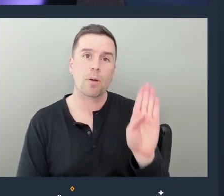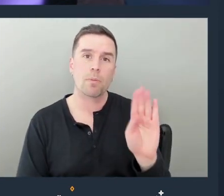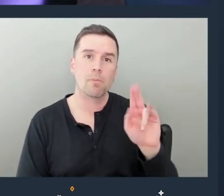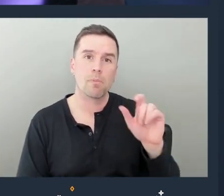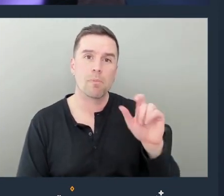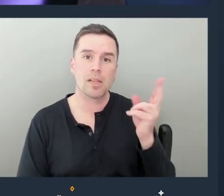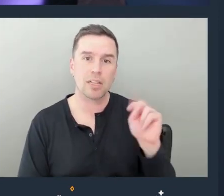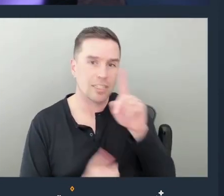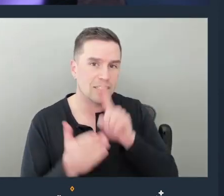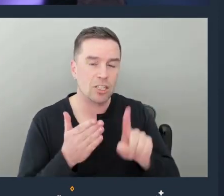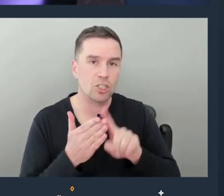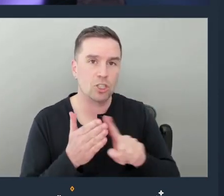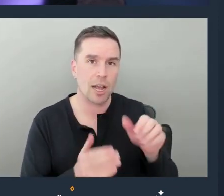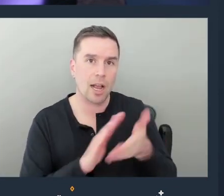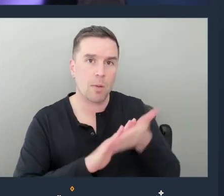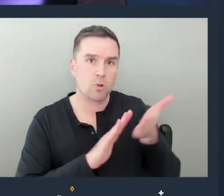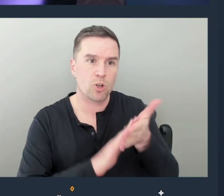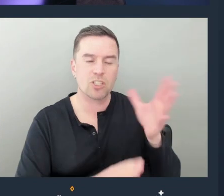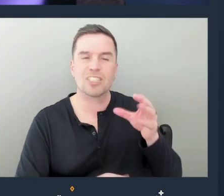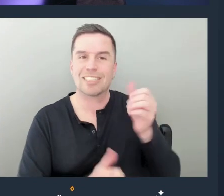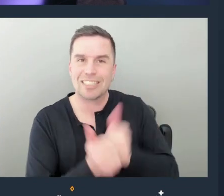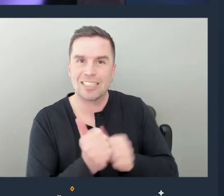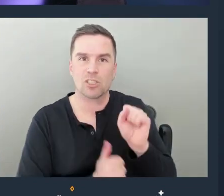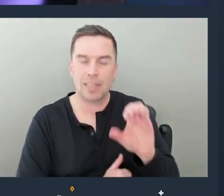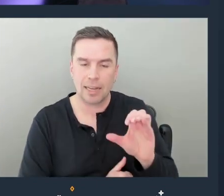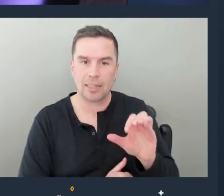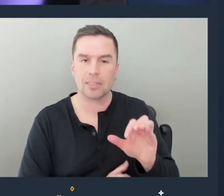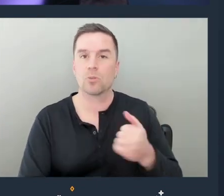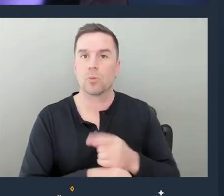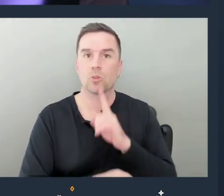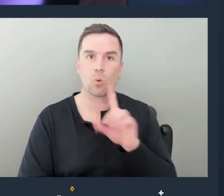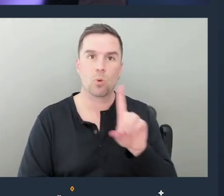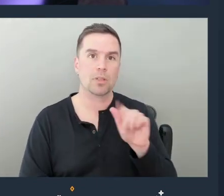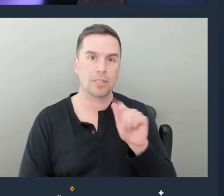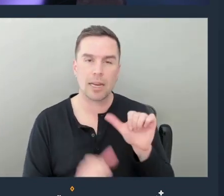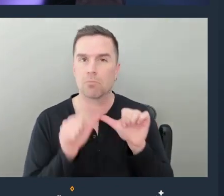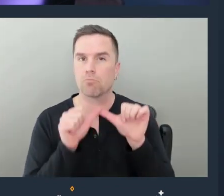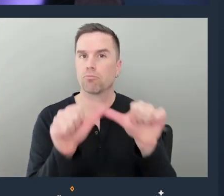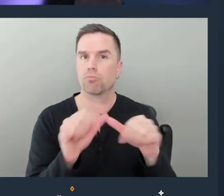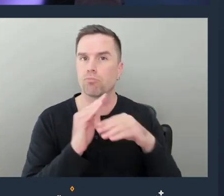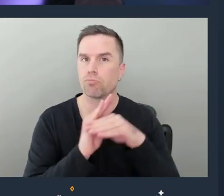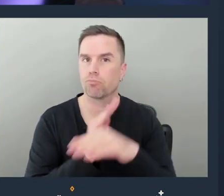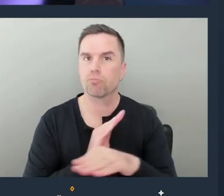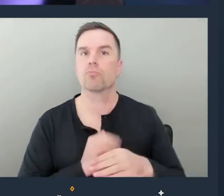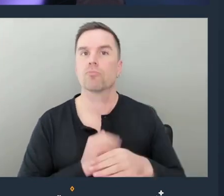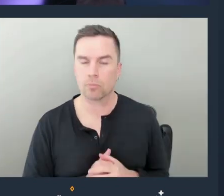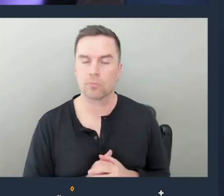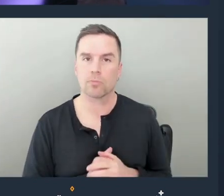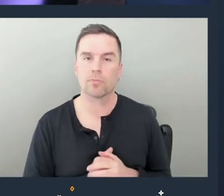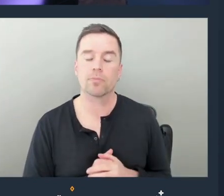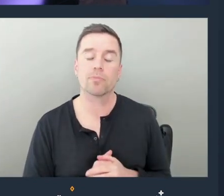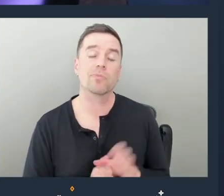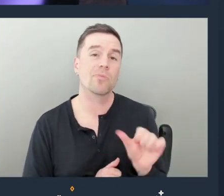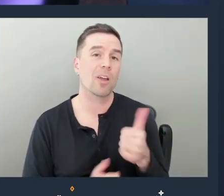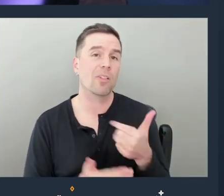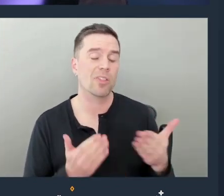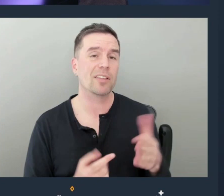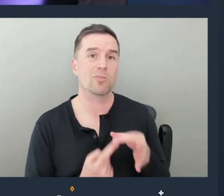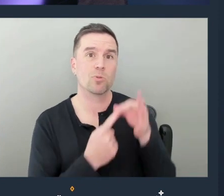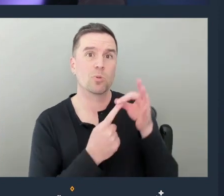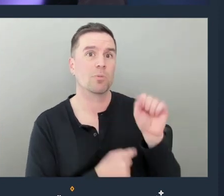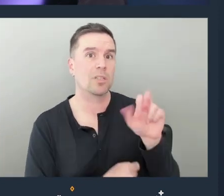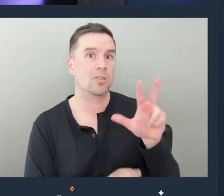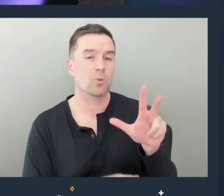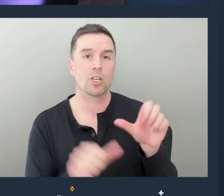to verify that data stays durable while we have it in our care. Another benefit of S3's unique architecture is the ability to scale. And